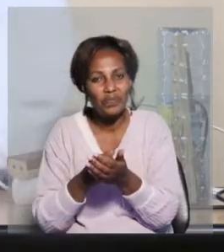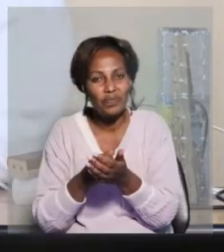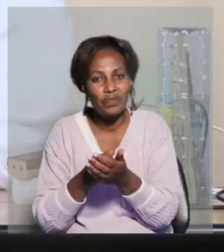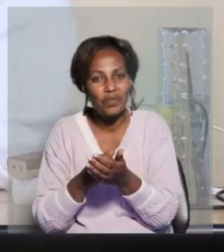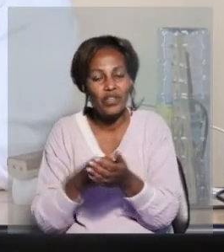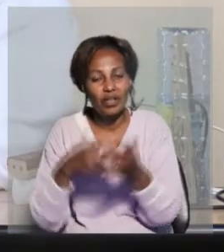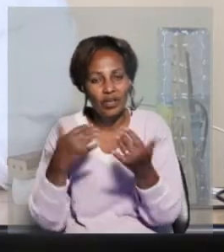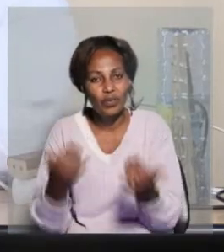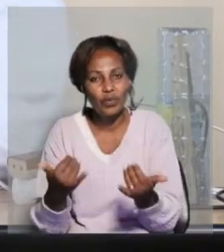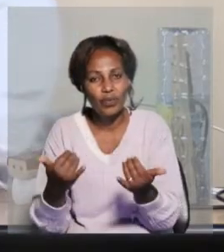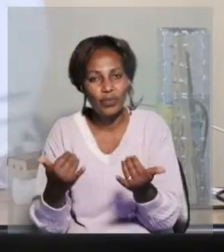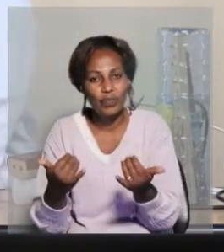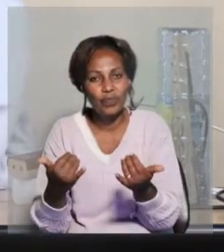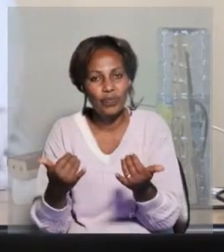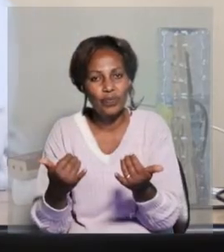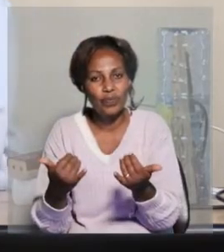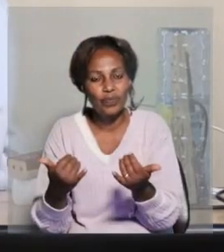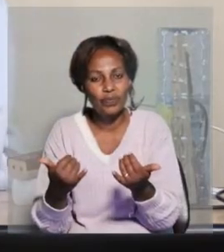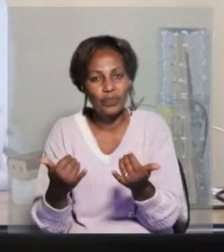Now